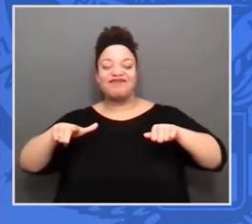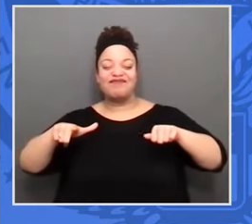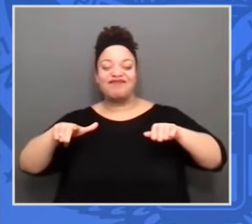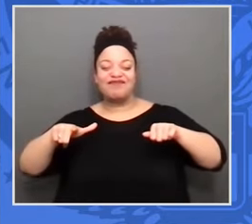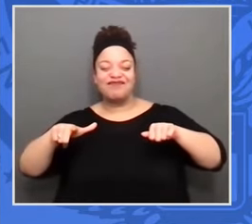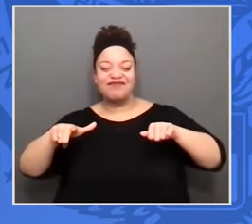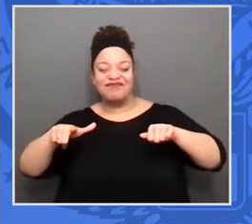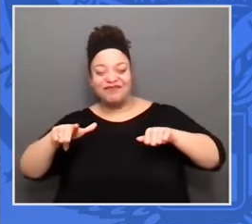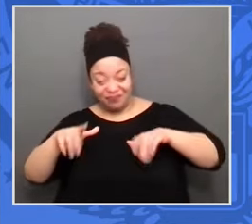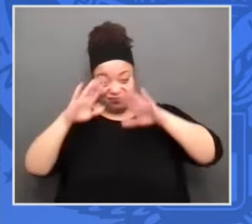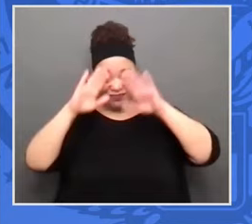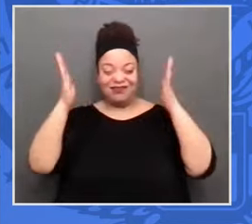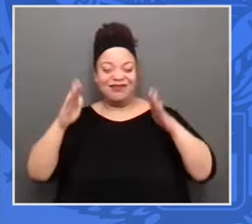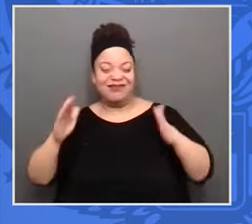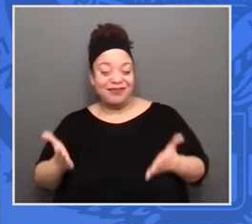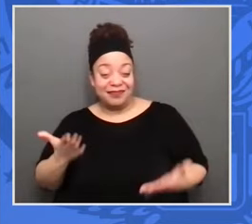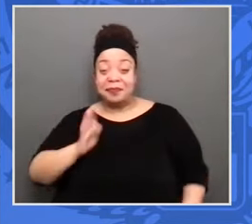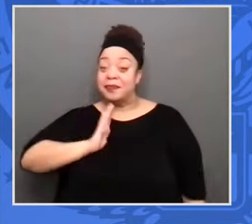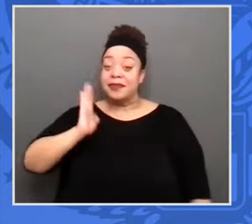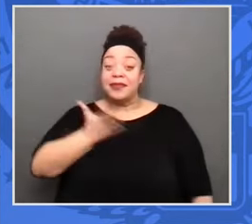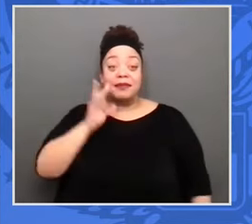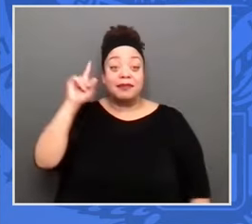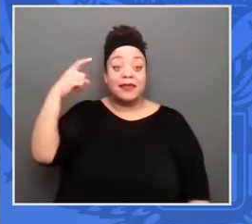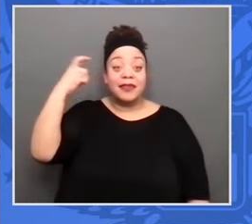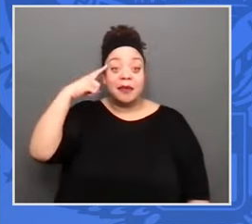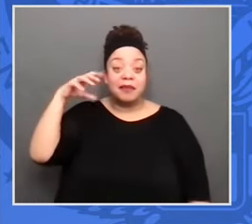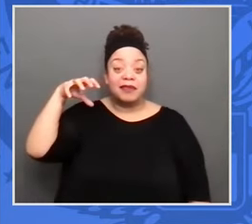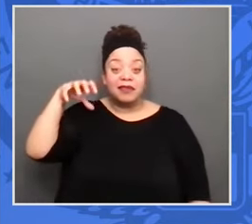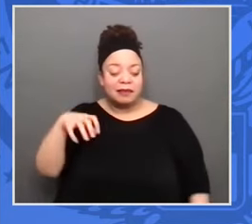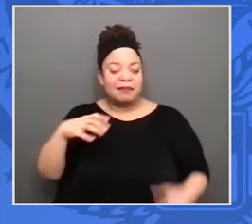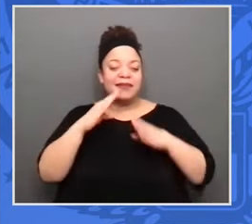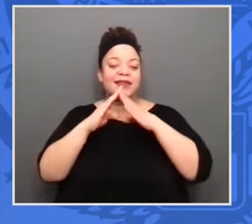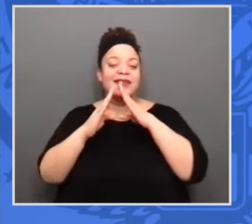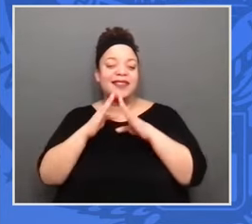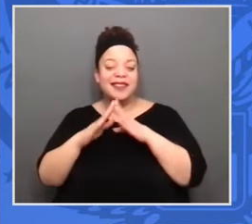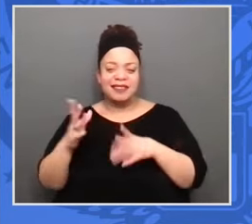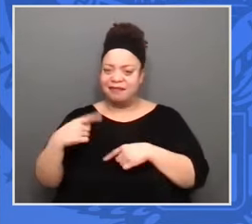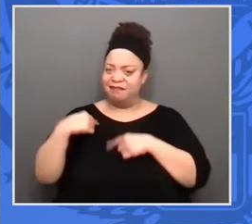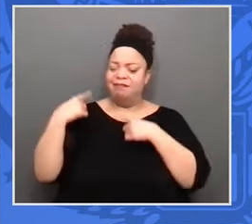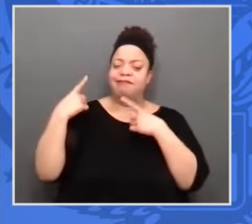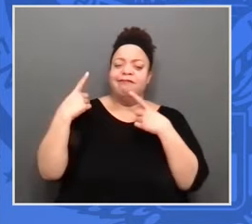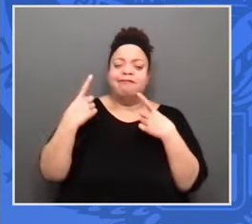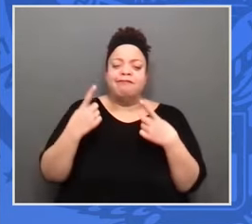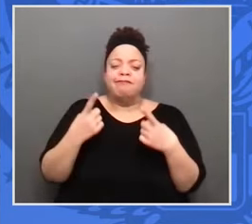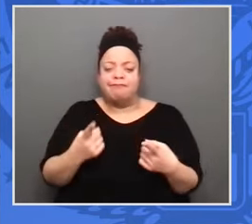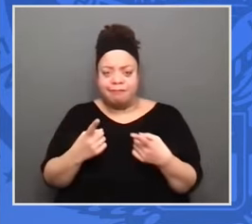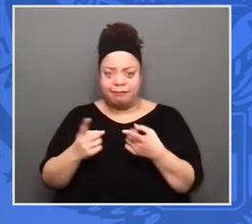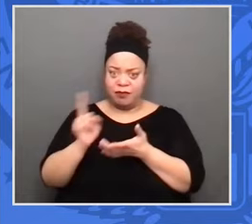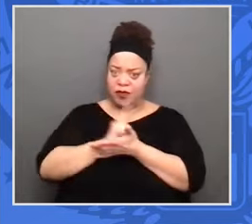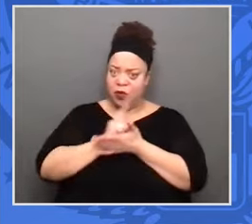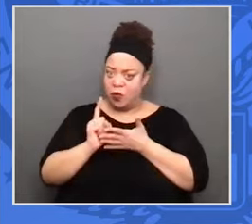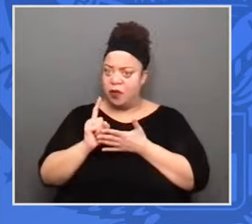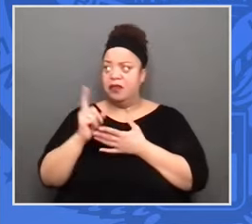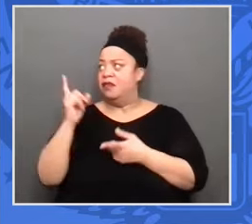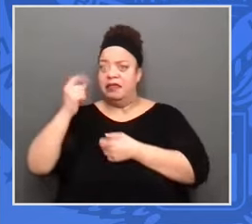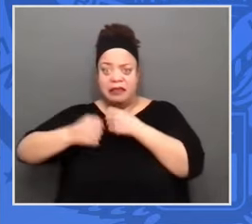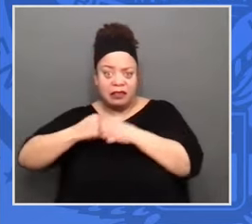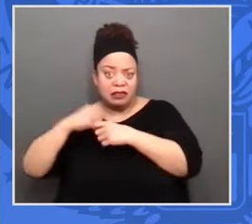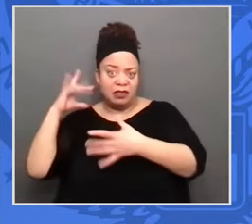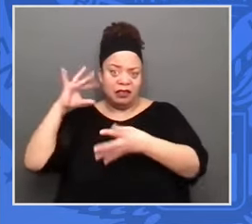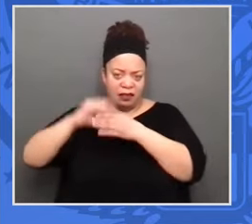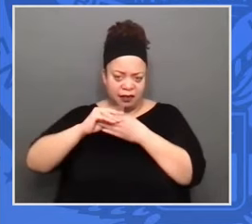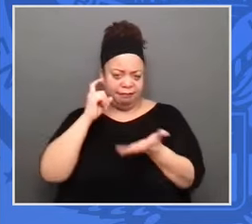In the last few years, we've witnessed deep divisions and a troubling rancor in our land. But